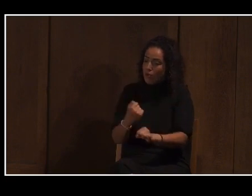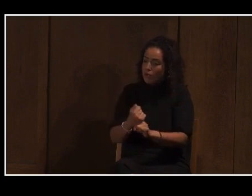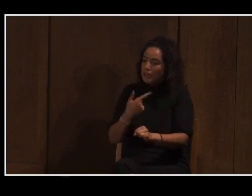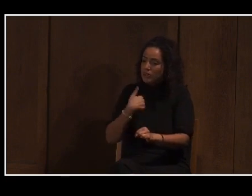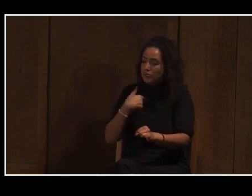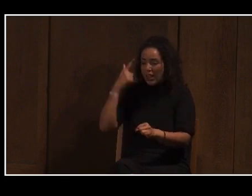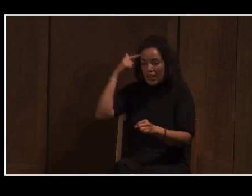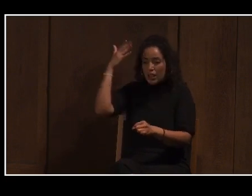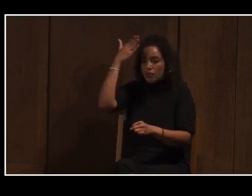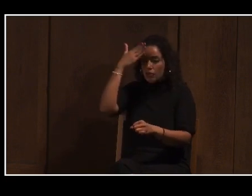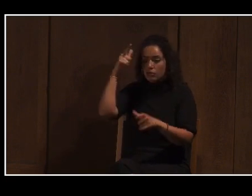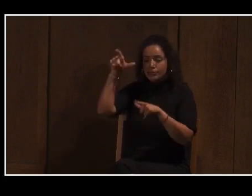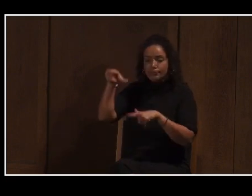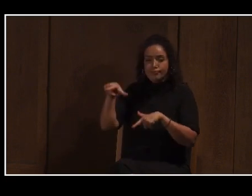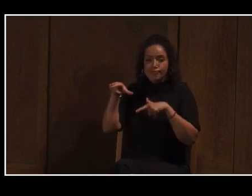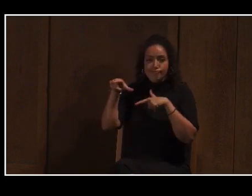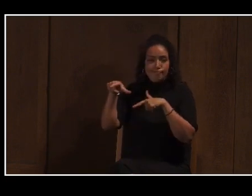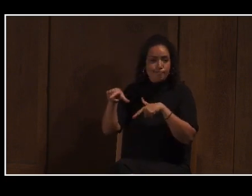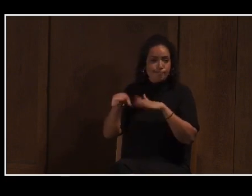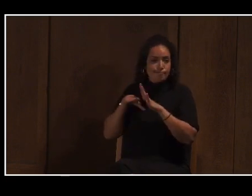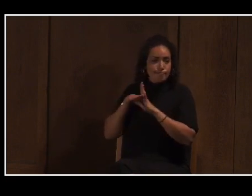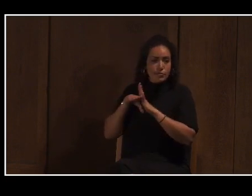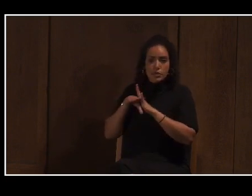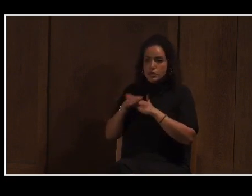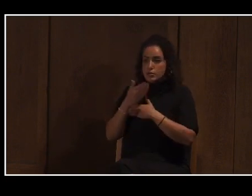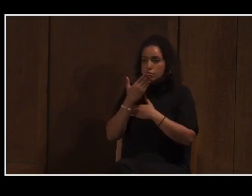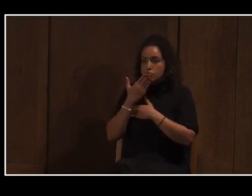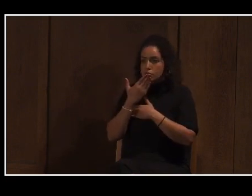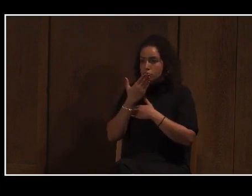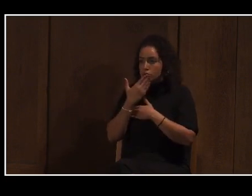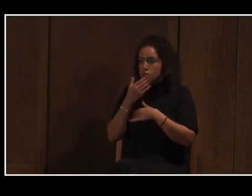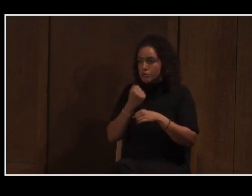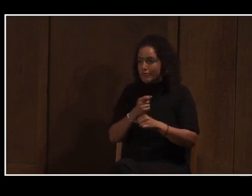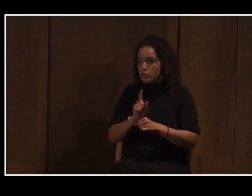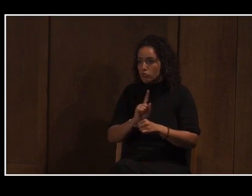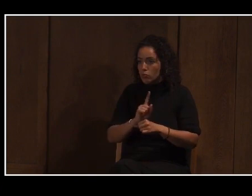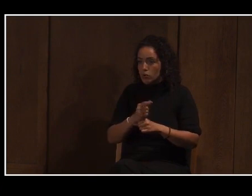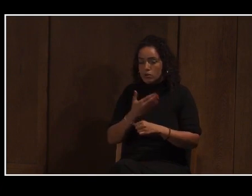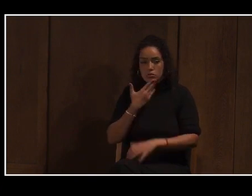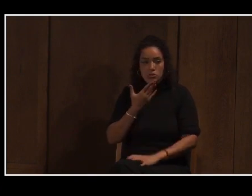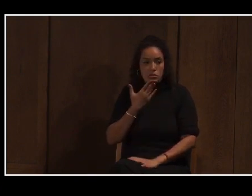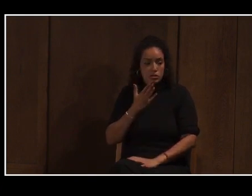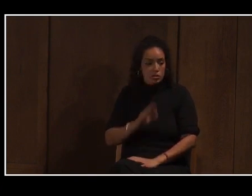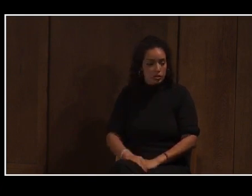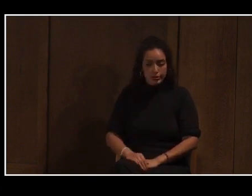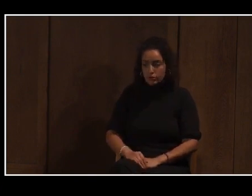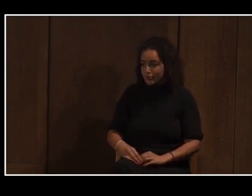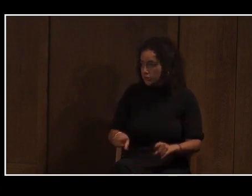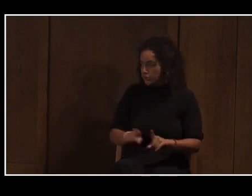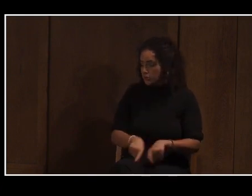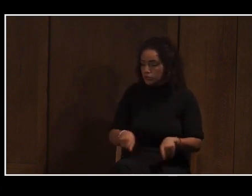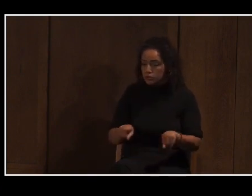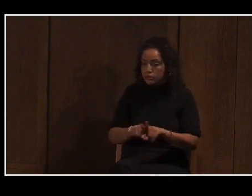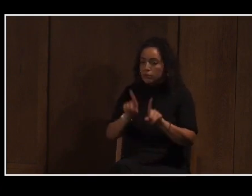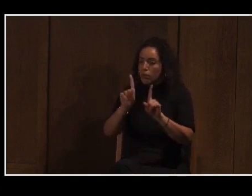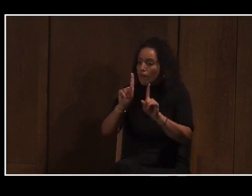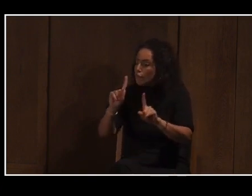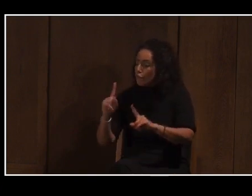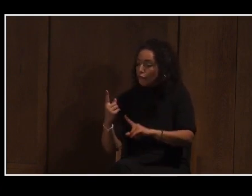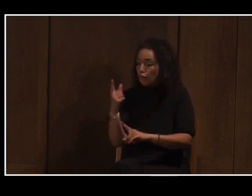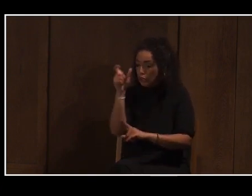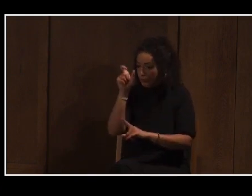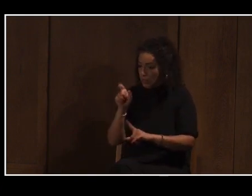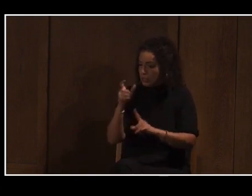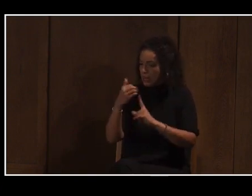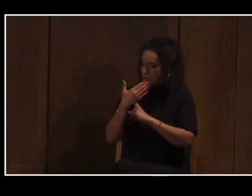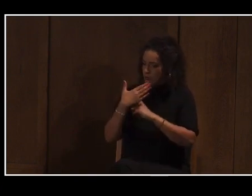stagnant imagination of what government was, and that the first person that I needed to convince, because all of my team, I didn't mention that, but all of my team also came